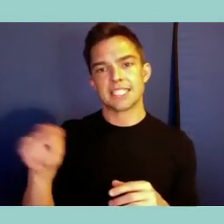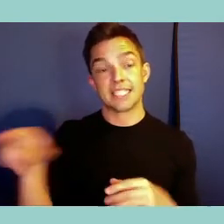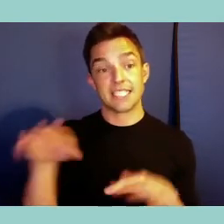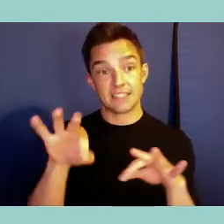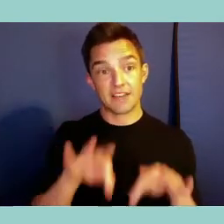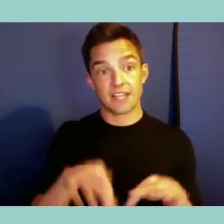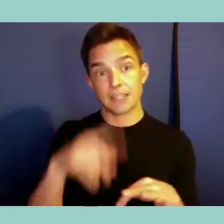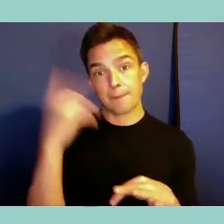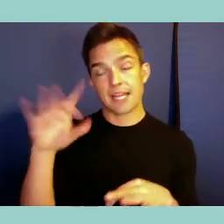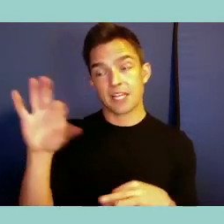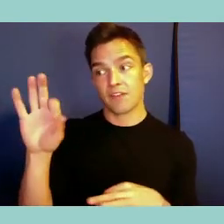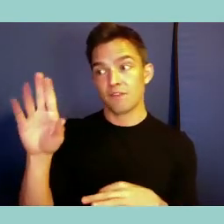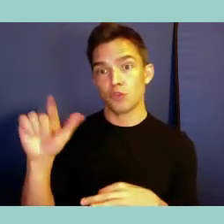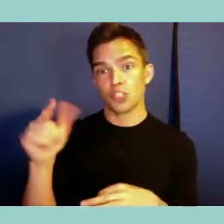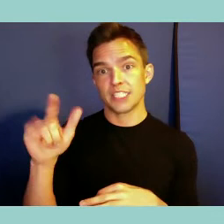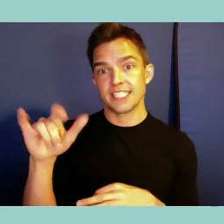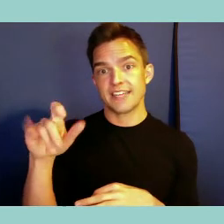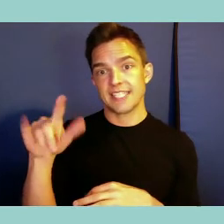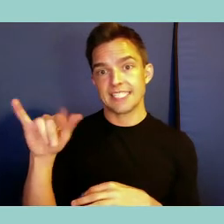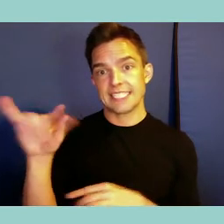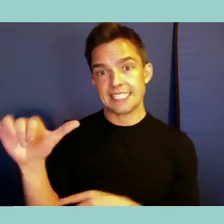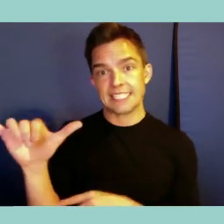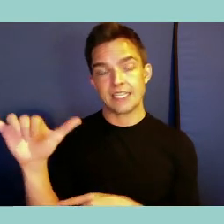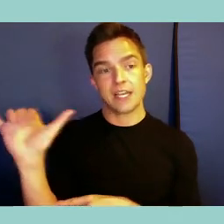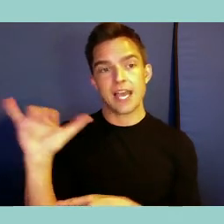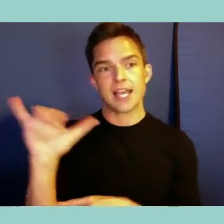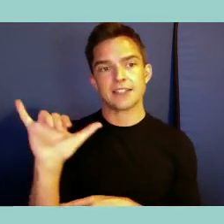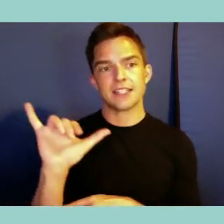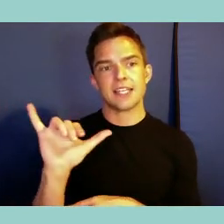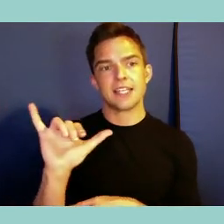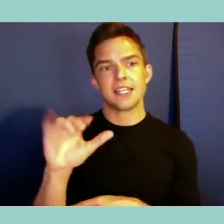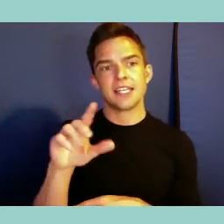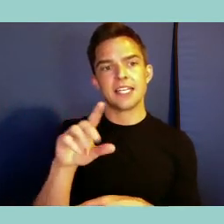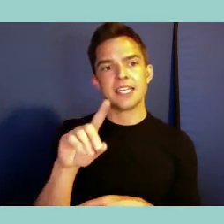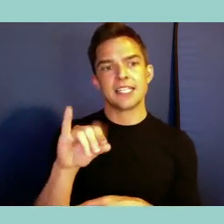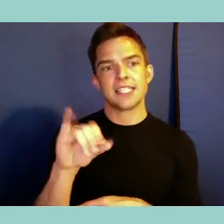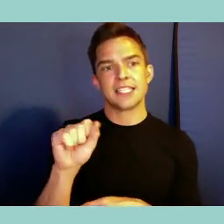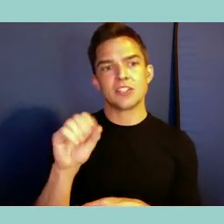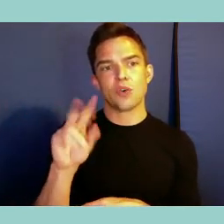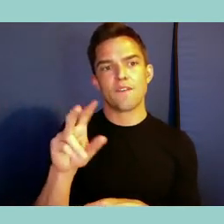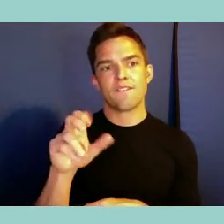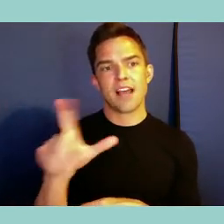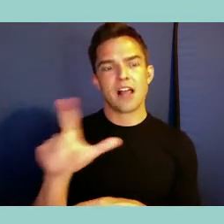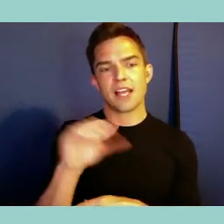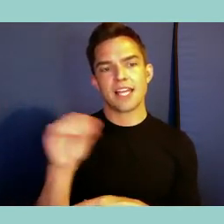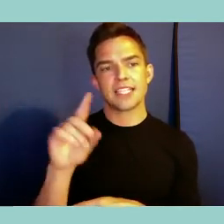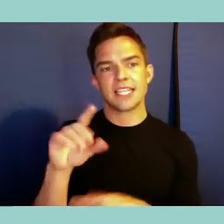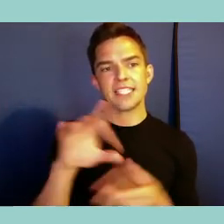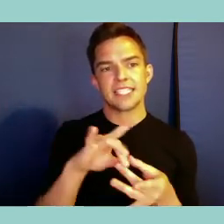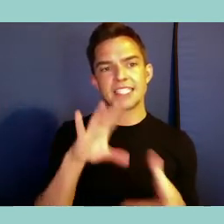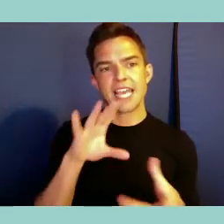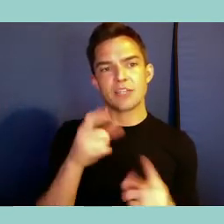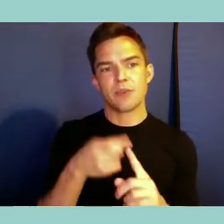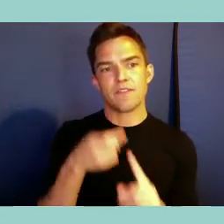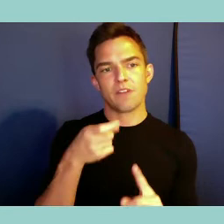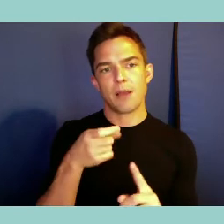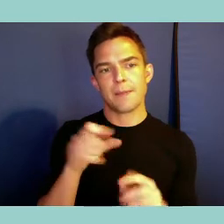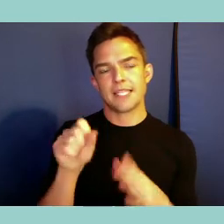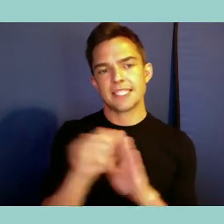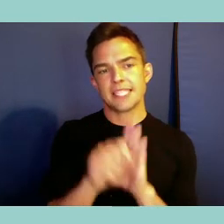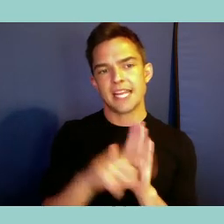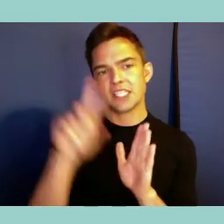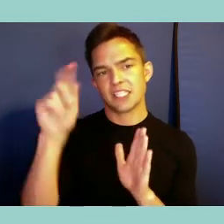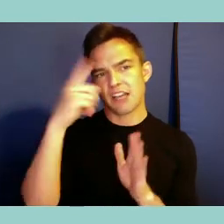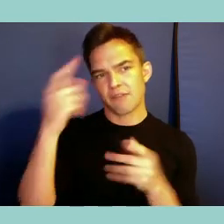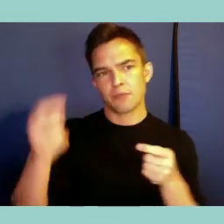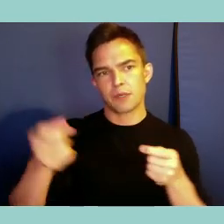defines Black fugitivity as a disavowal of and disengagement from